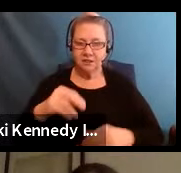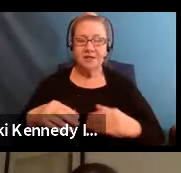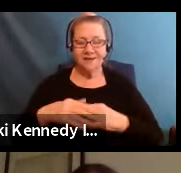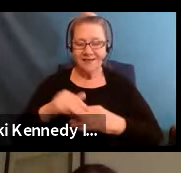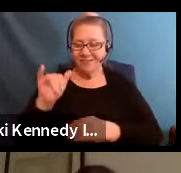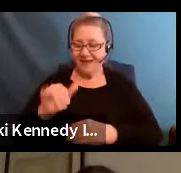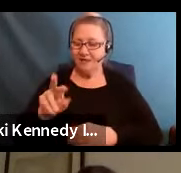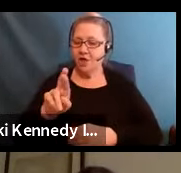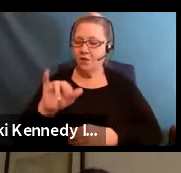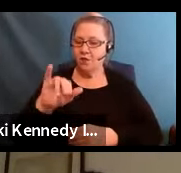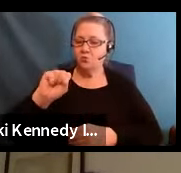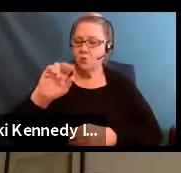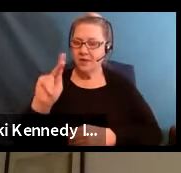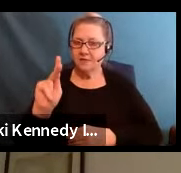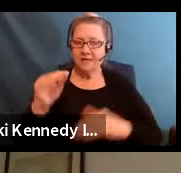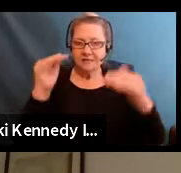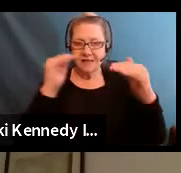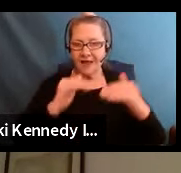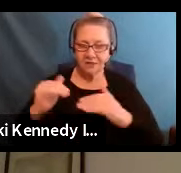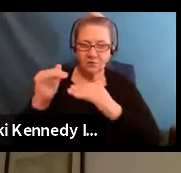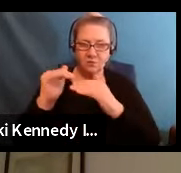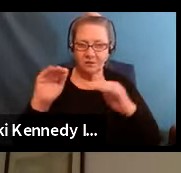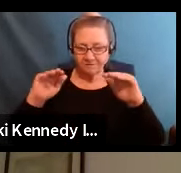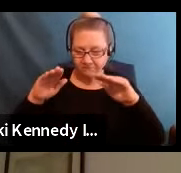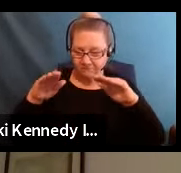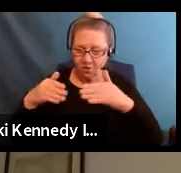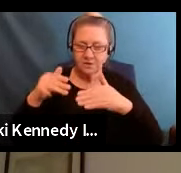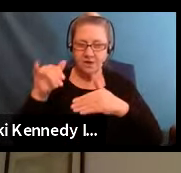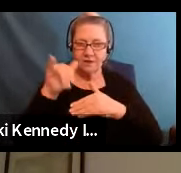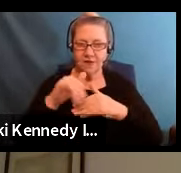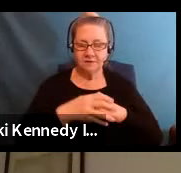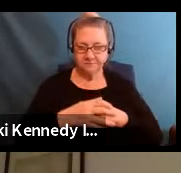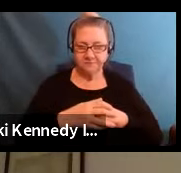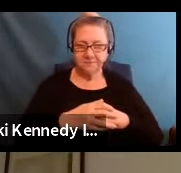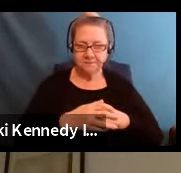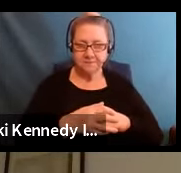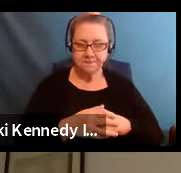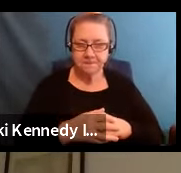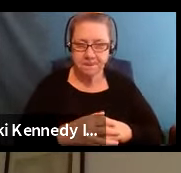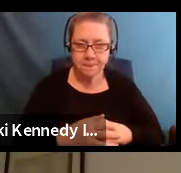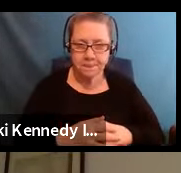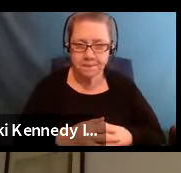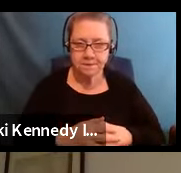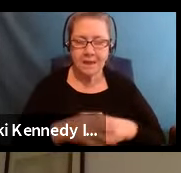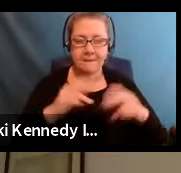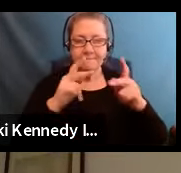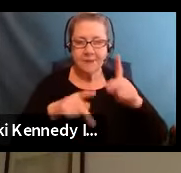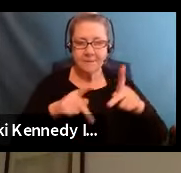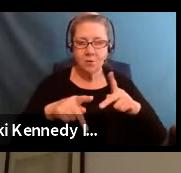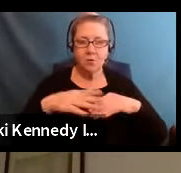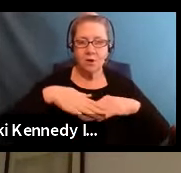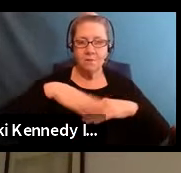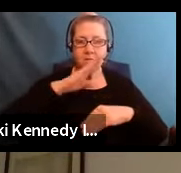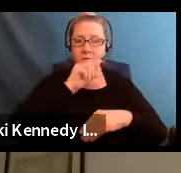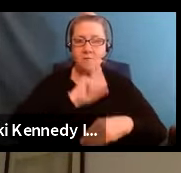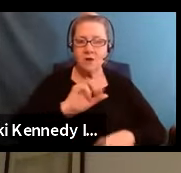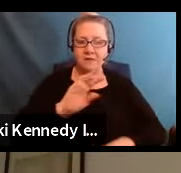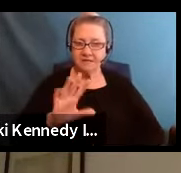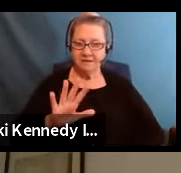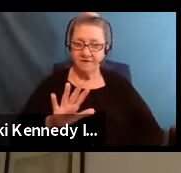is. It's an equity lens between the payers. You know, individuals 65 and older, I